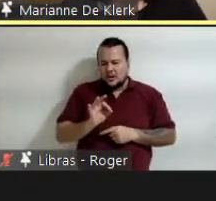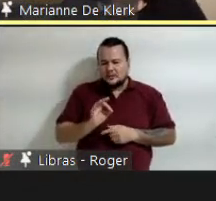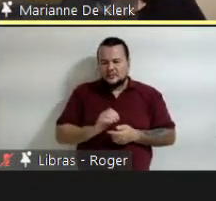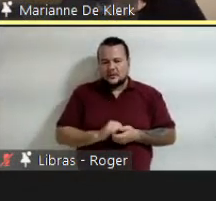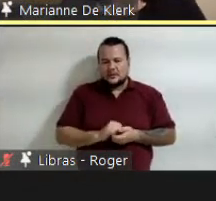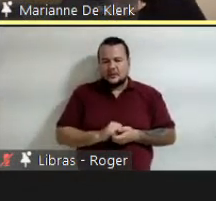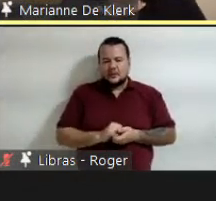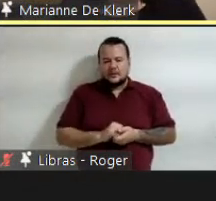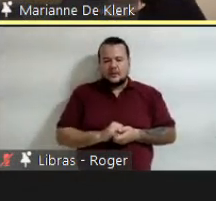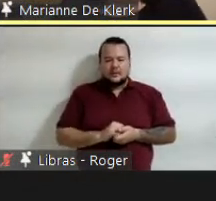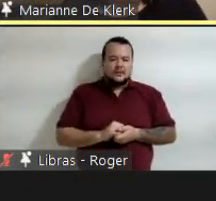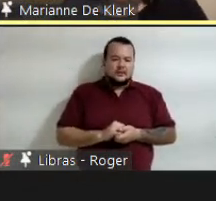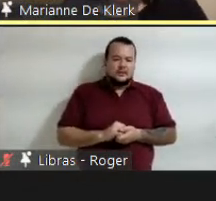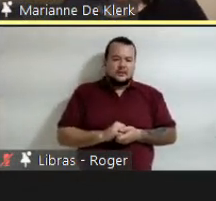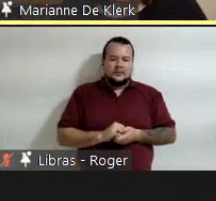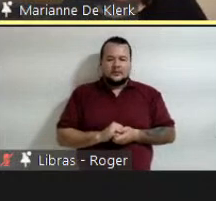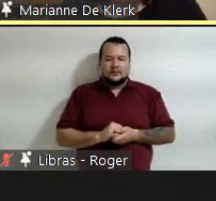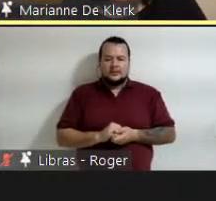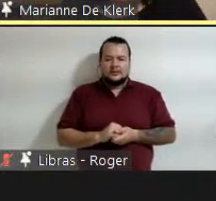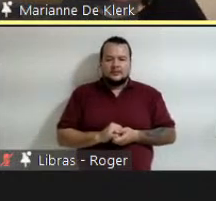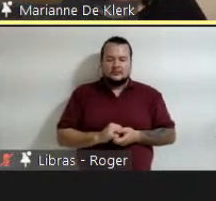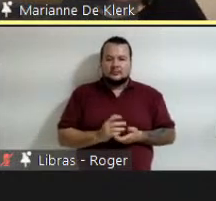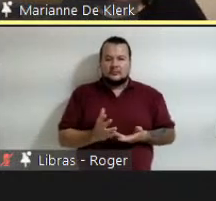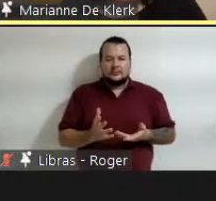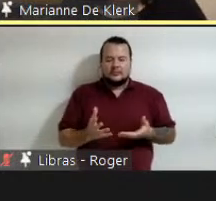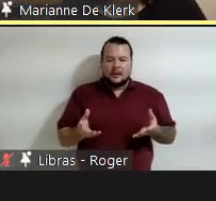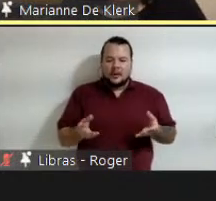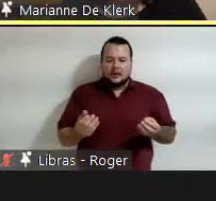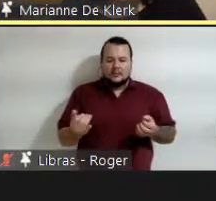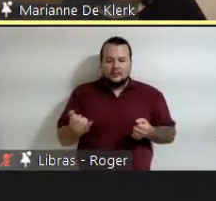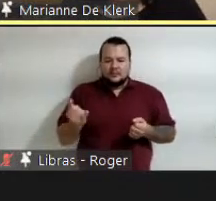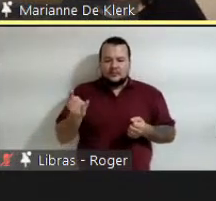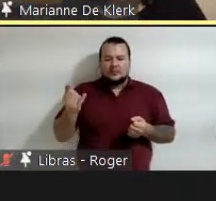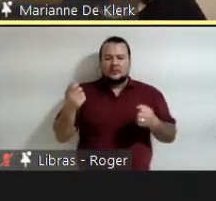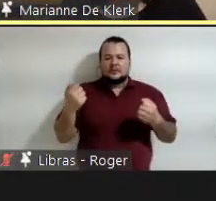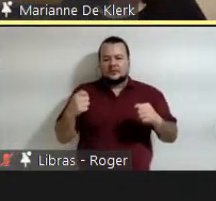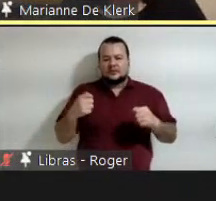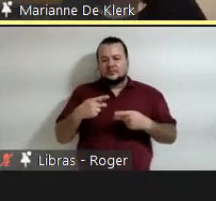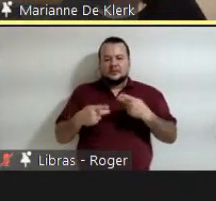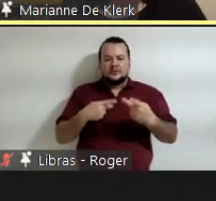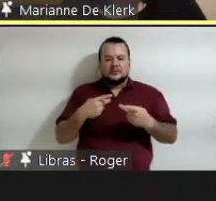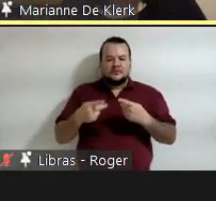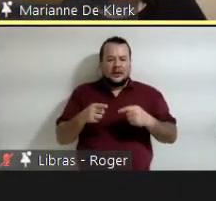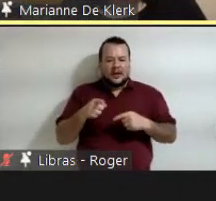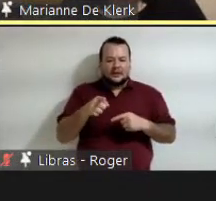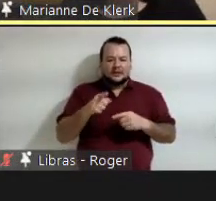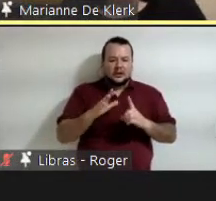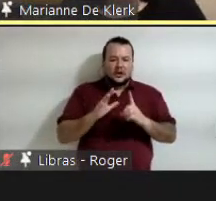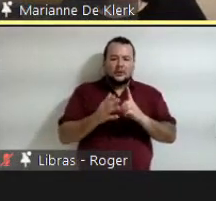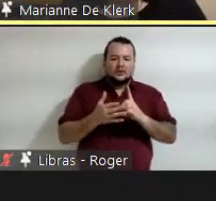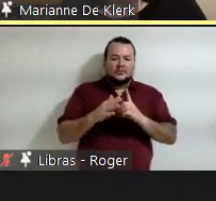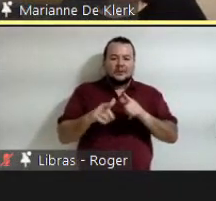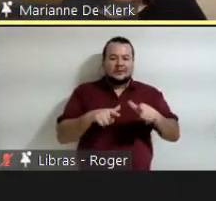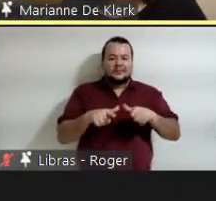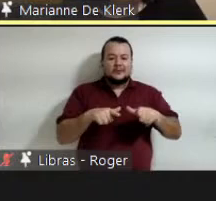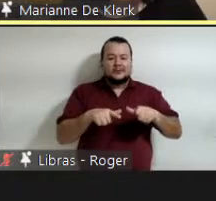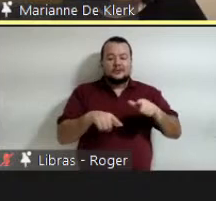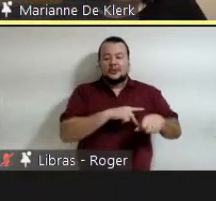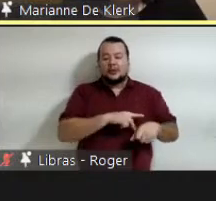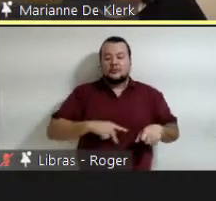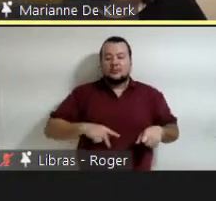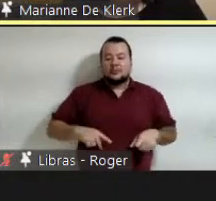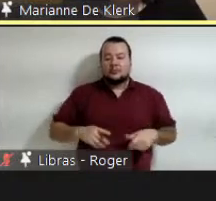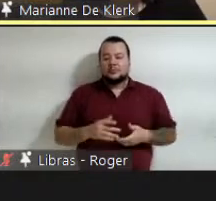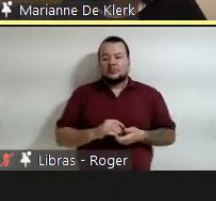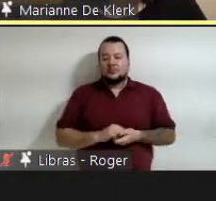have to mention this is owned by the Public Works Department, which is the national government department that owns all public buildings. Has a very poor